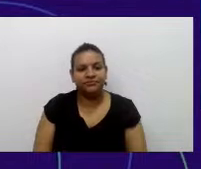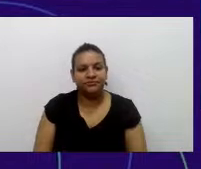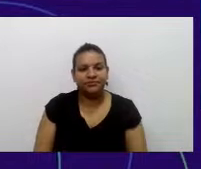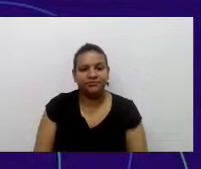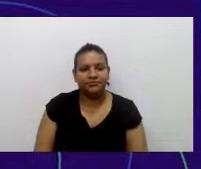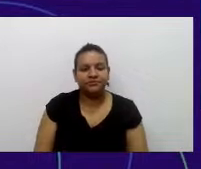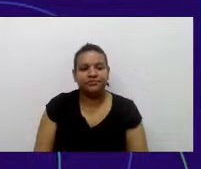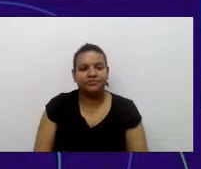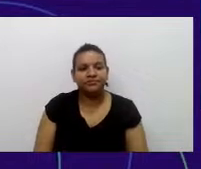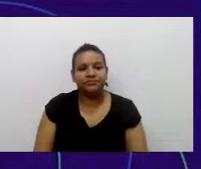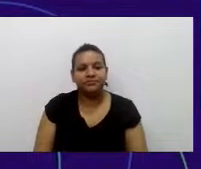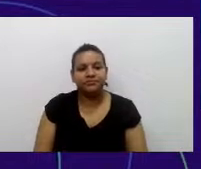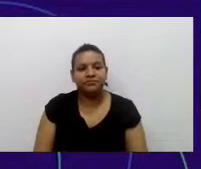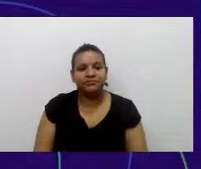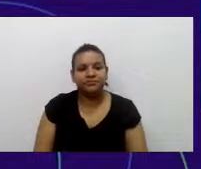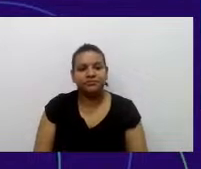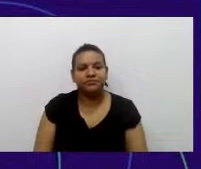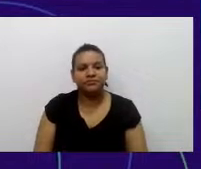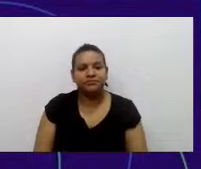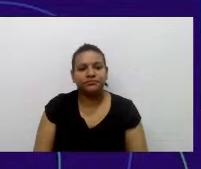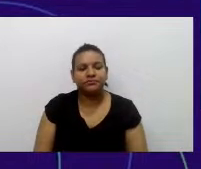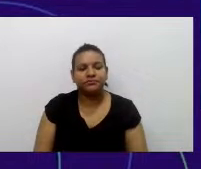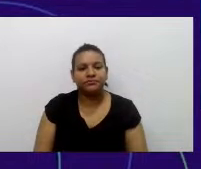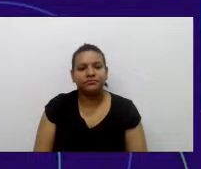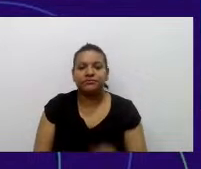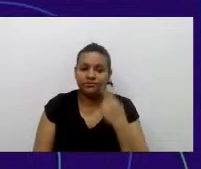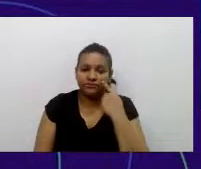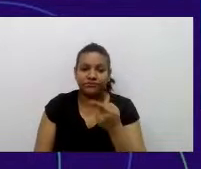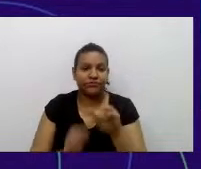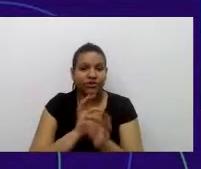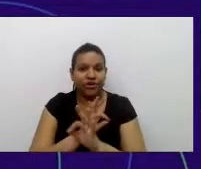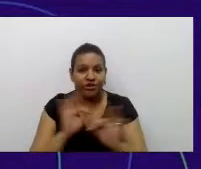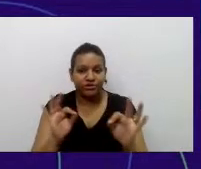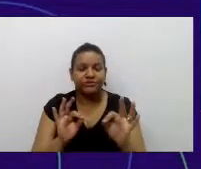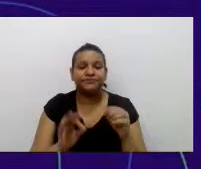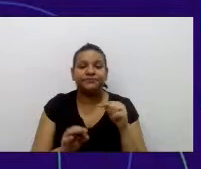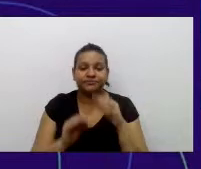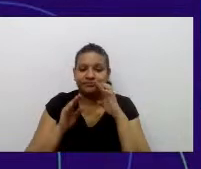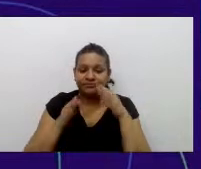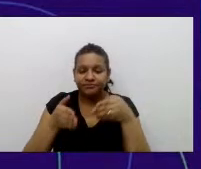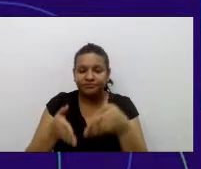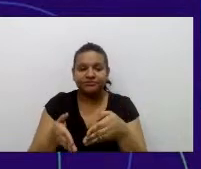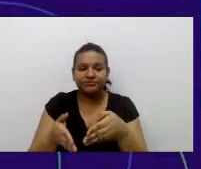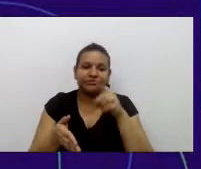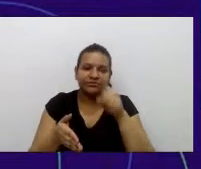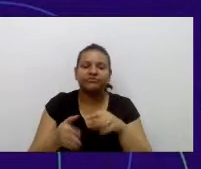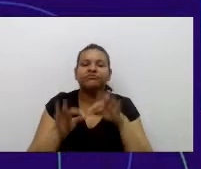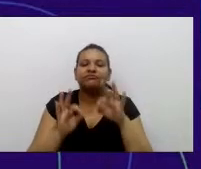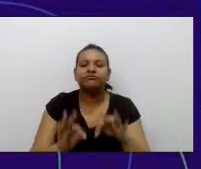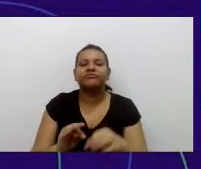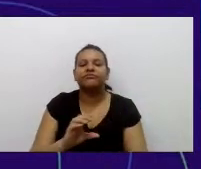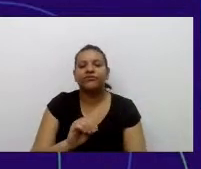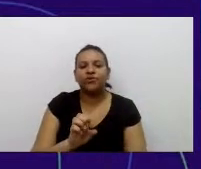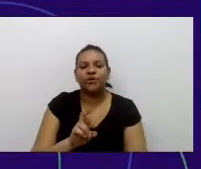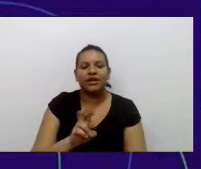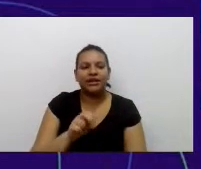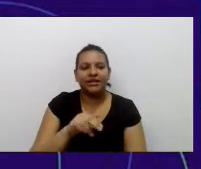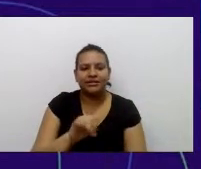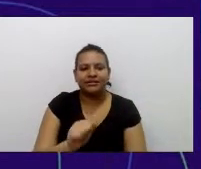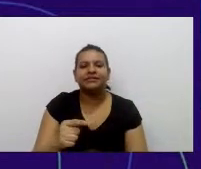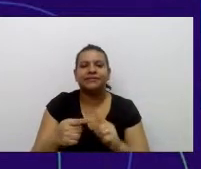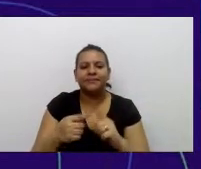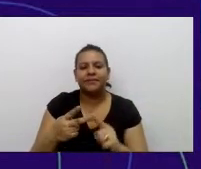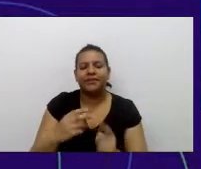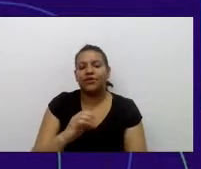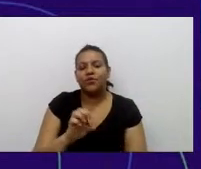There's definitely that focus on coherence and cohesion, on linking words, on practicing, sort of in a more controlled manner with